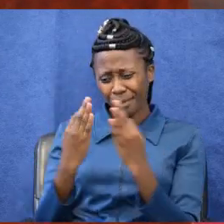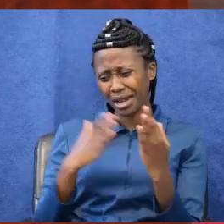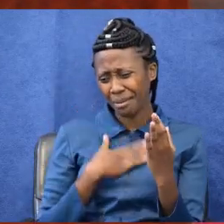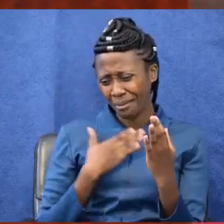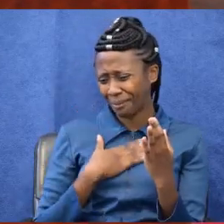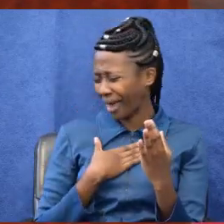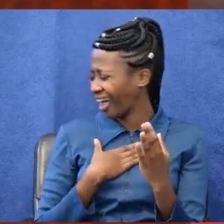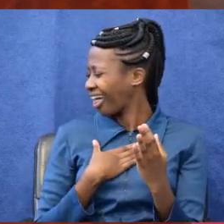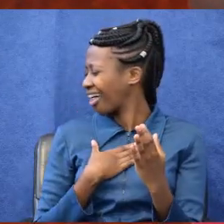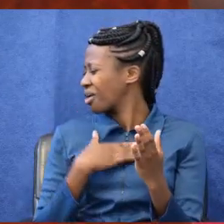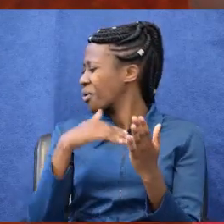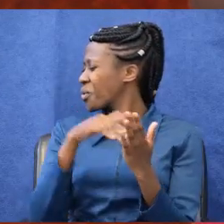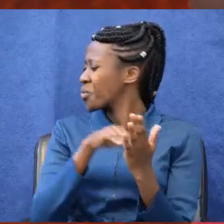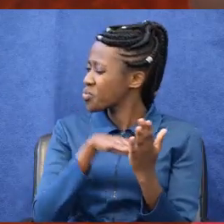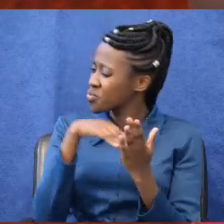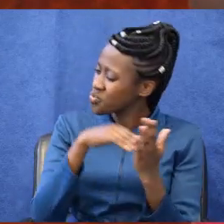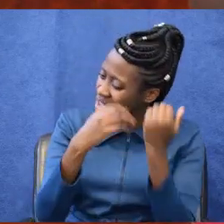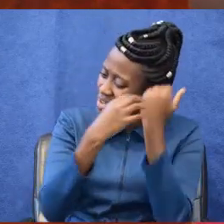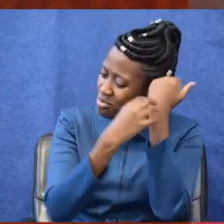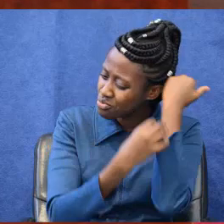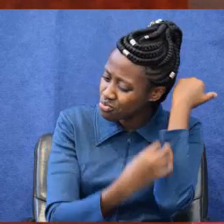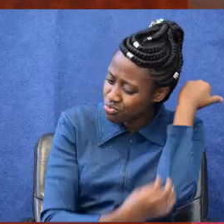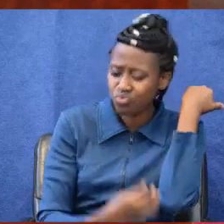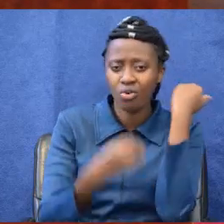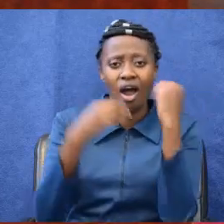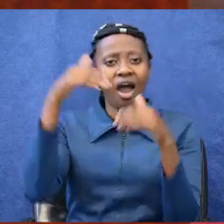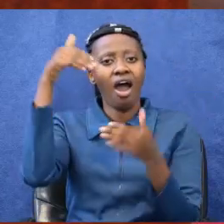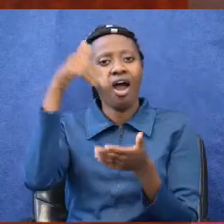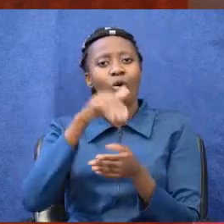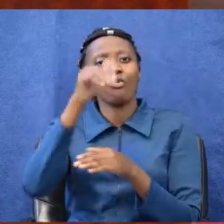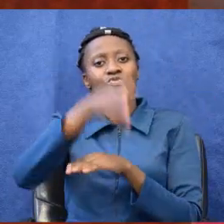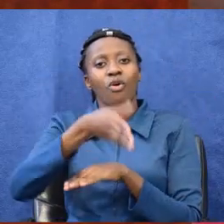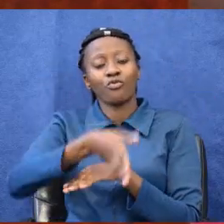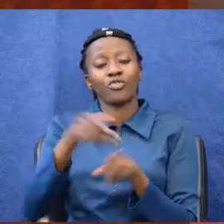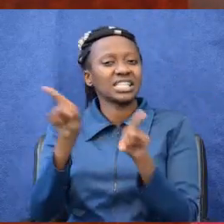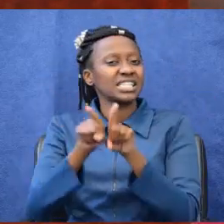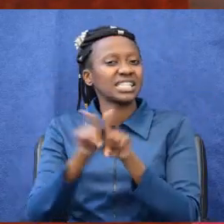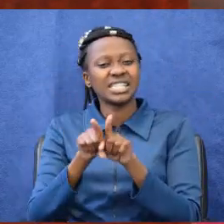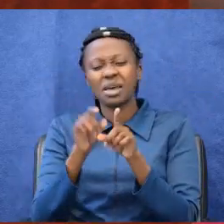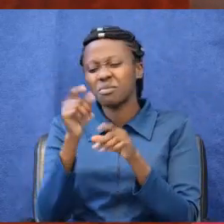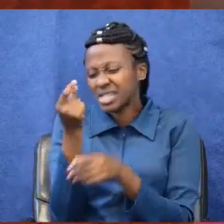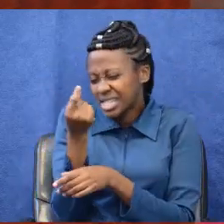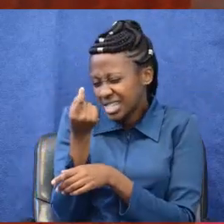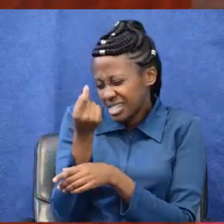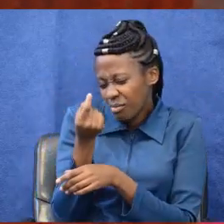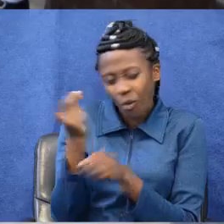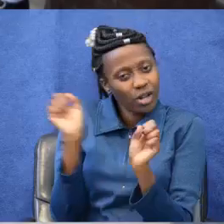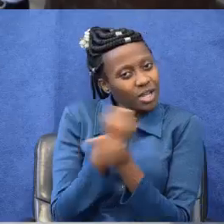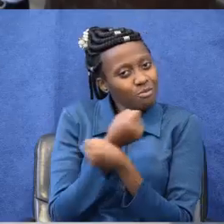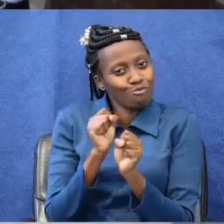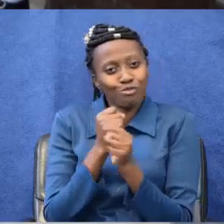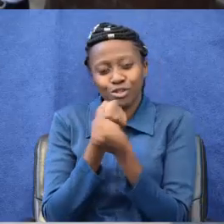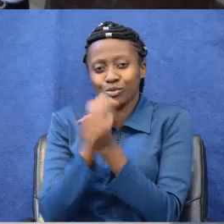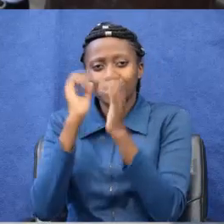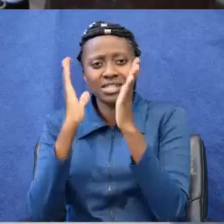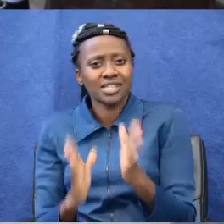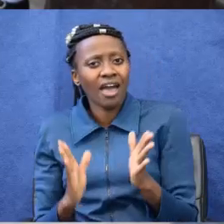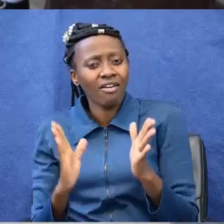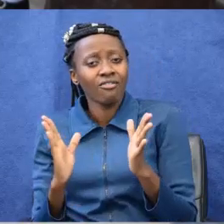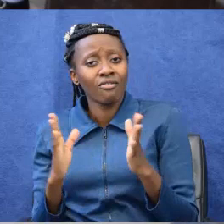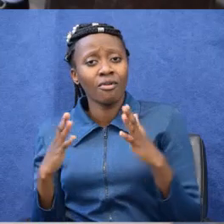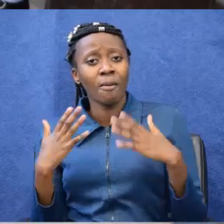clan is the weakest, it's the poorest, it's the smallest. I cannot go and save Israel." And